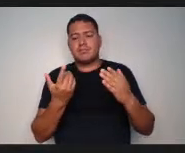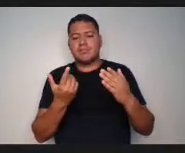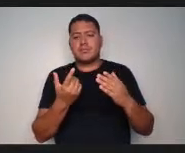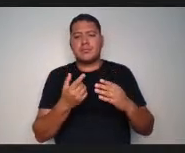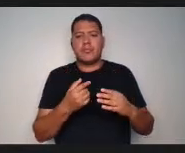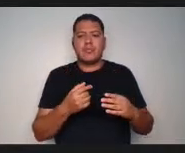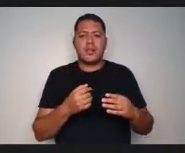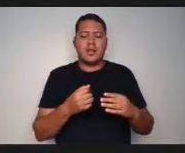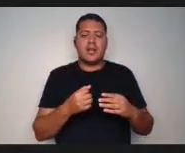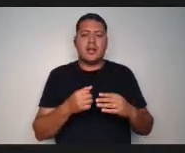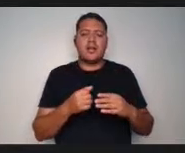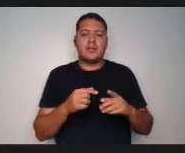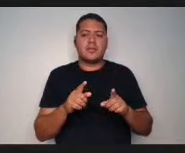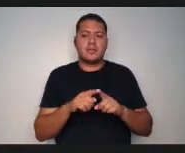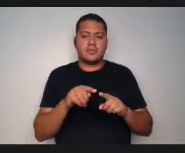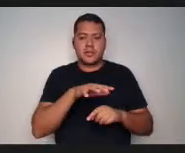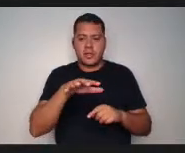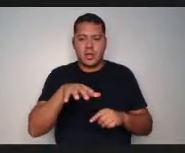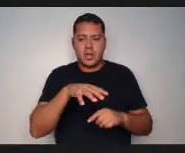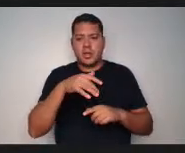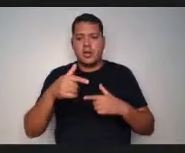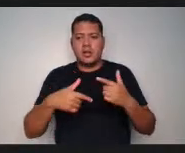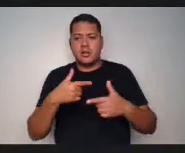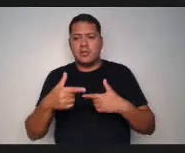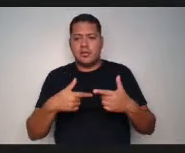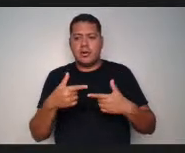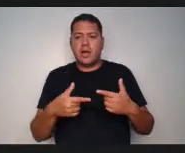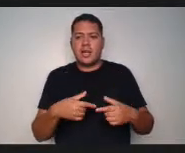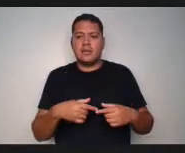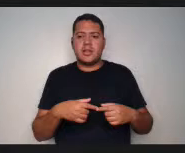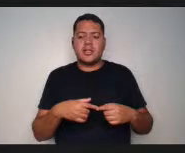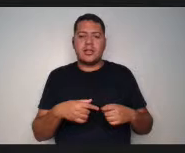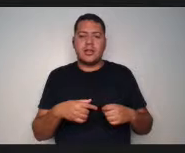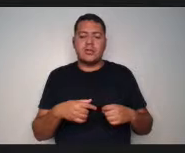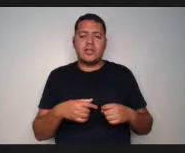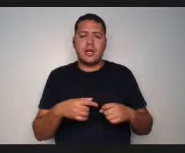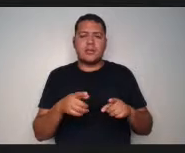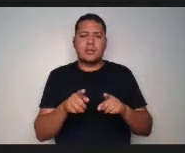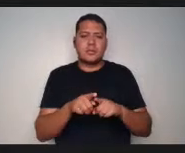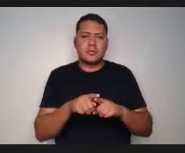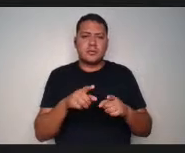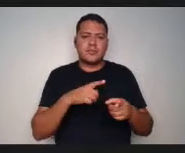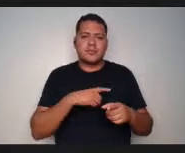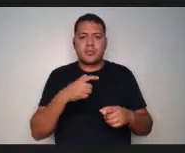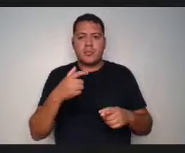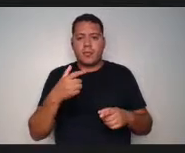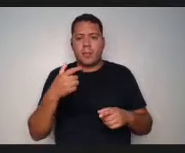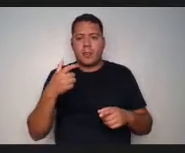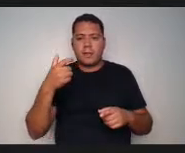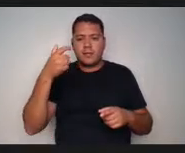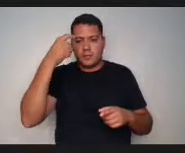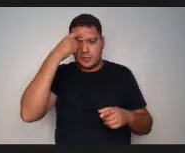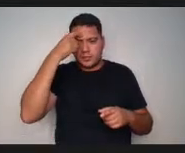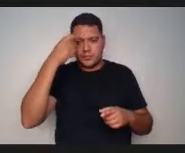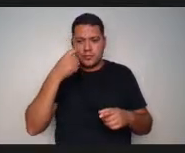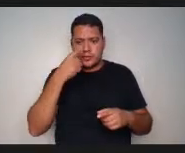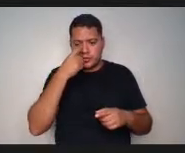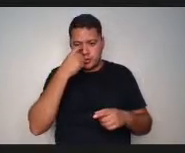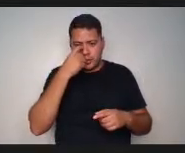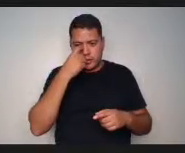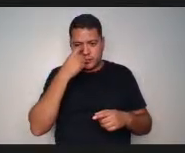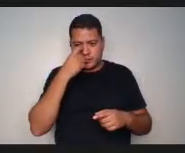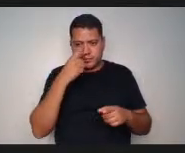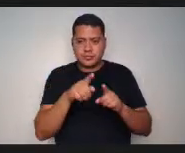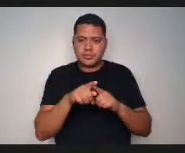support, mentorships. There's informal training that occurs for young workers that may not happen when